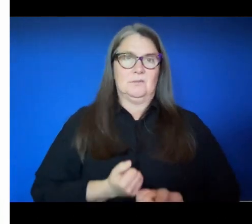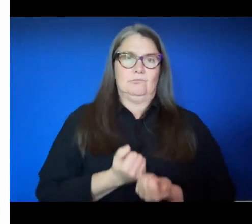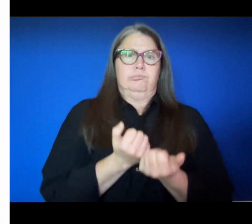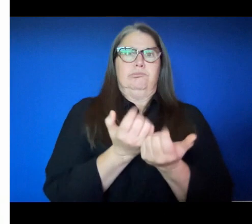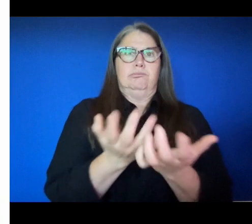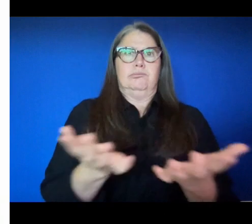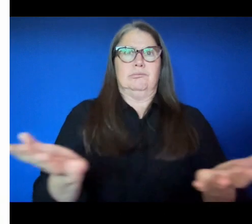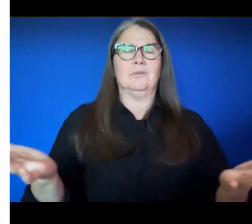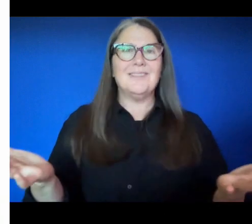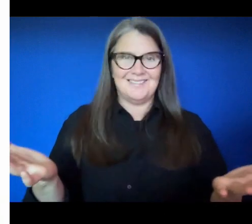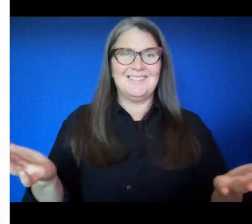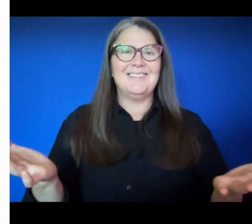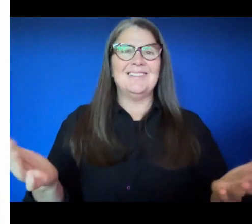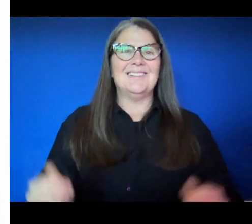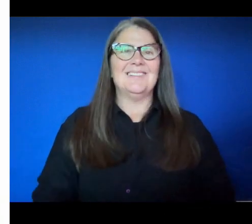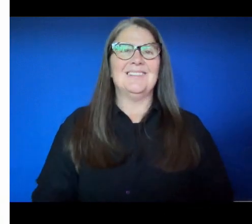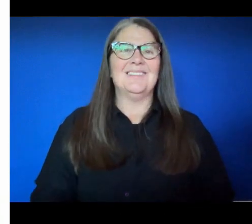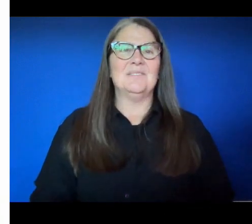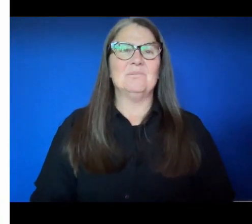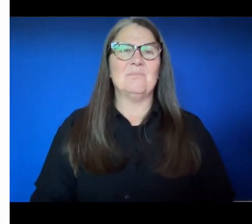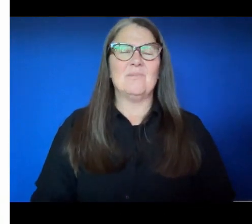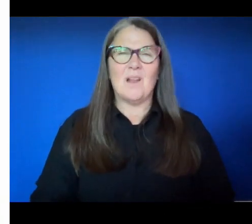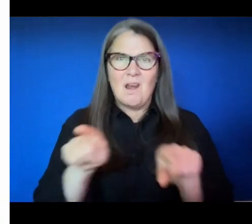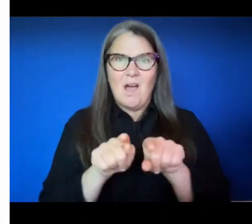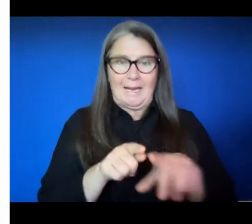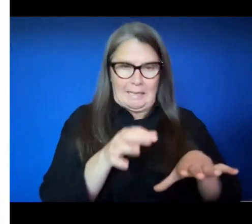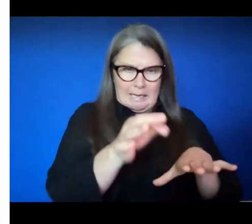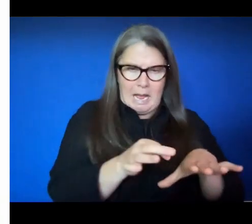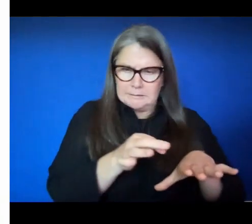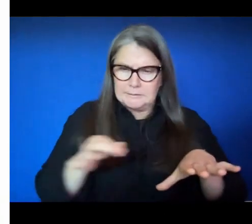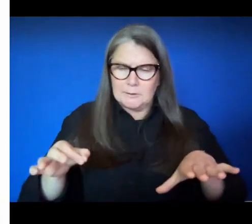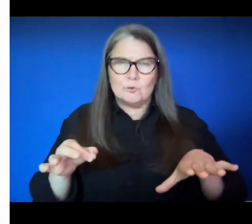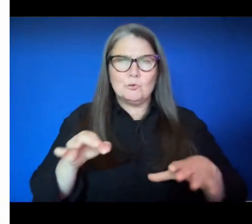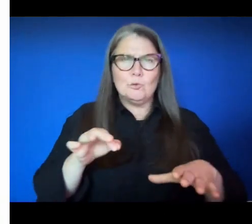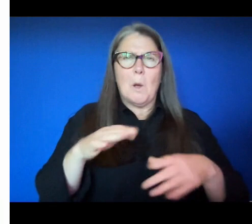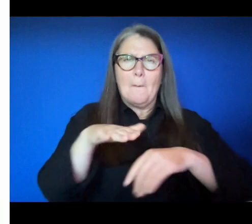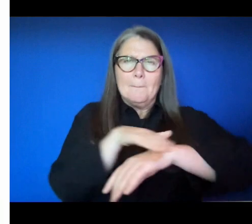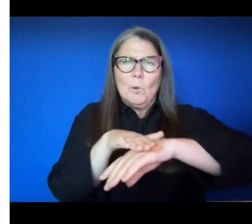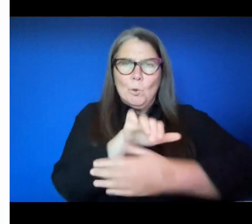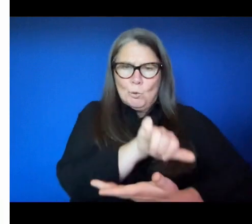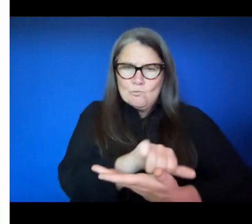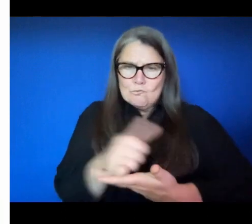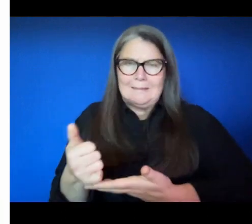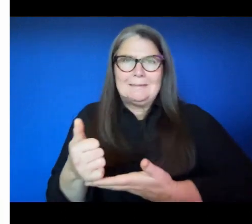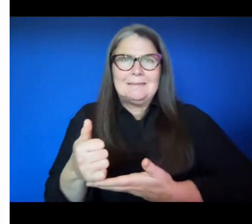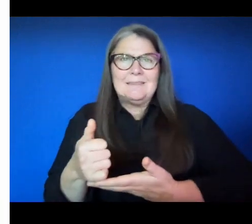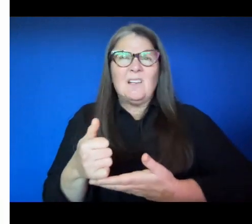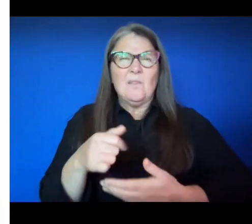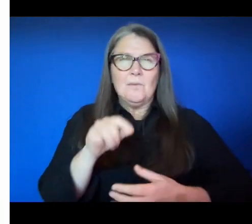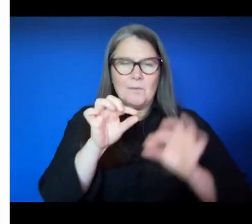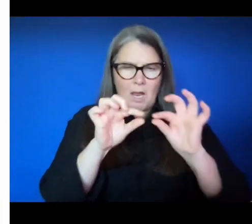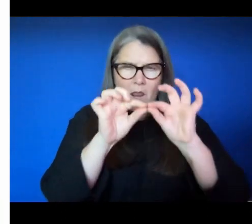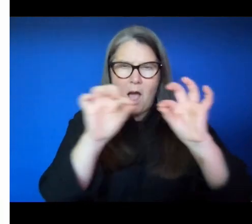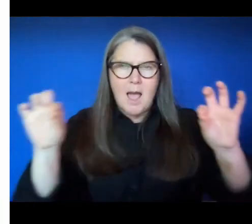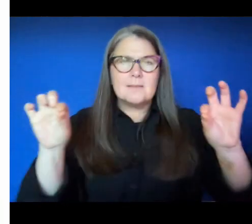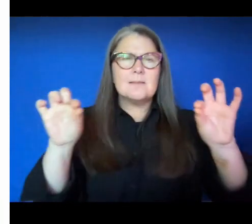liquid lines of an architectural blueprint in this painting are adapted